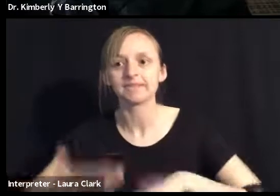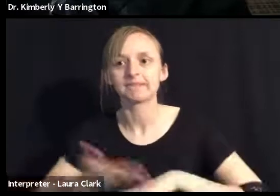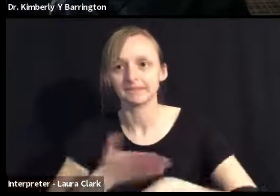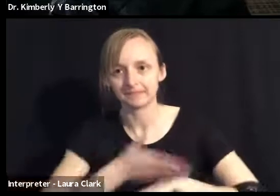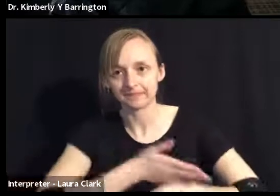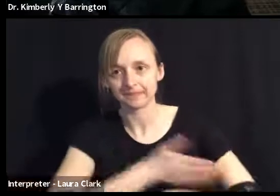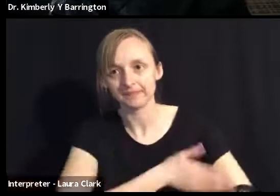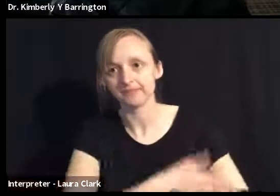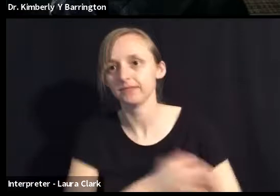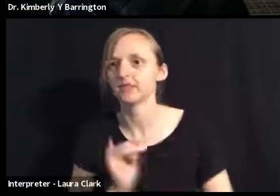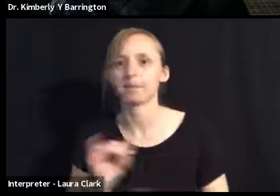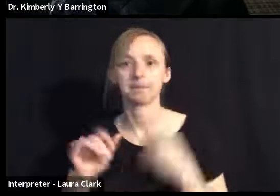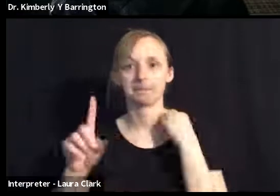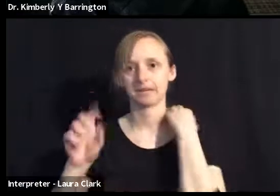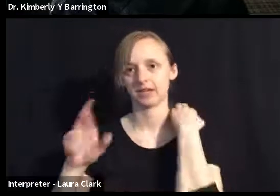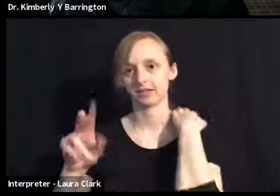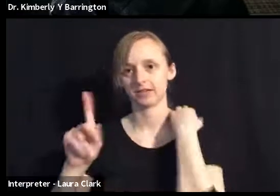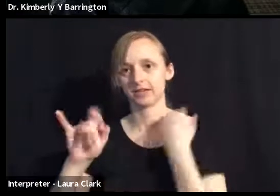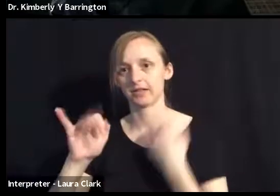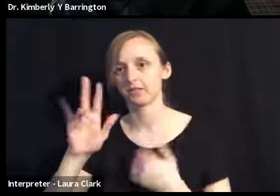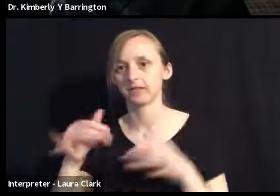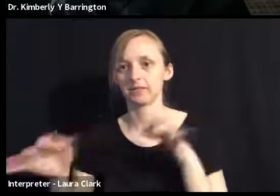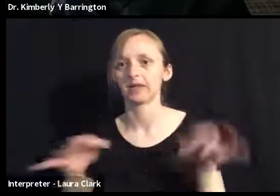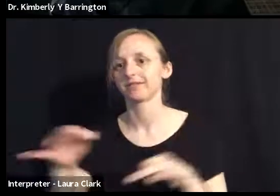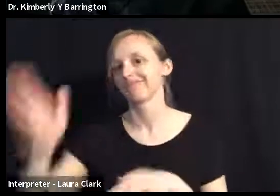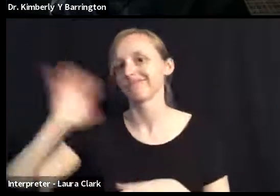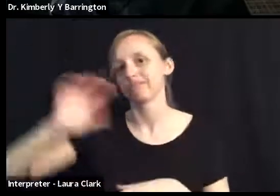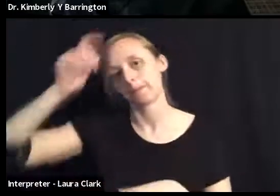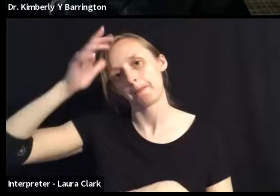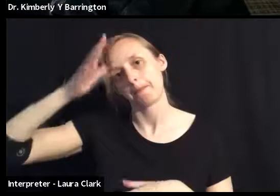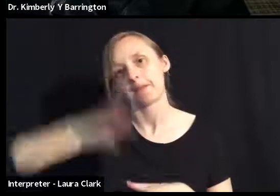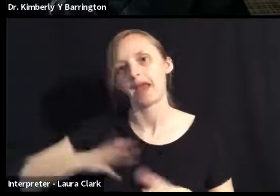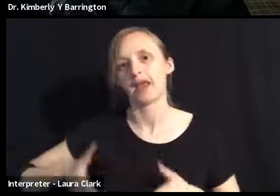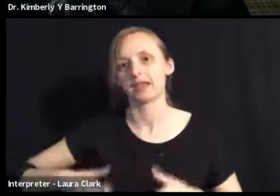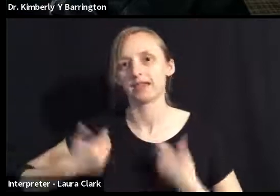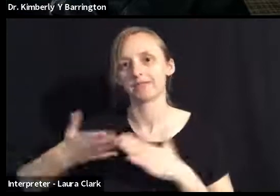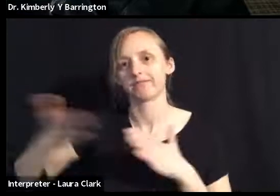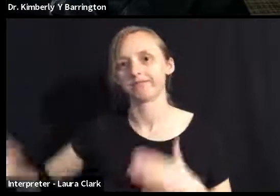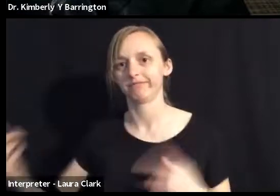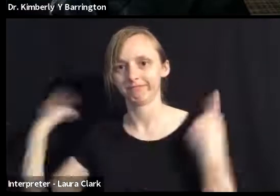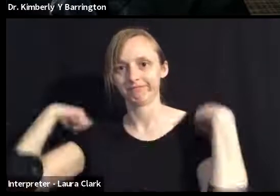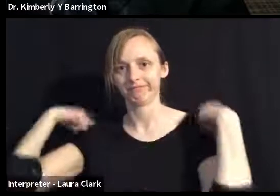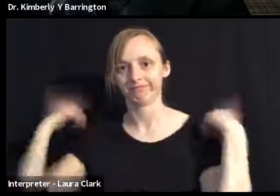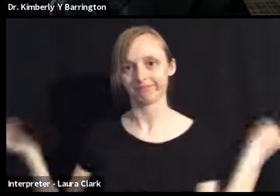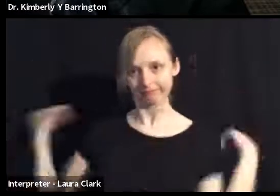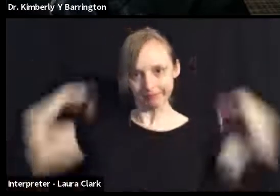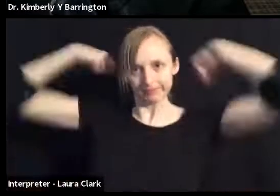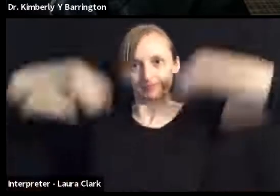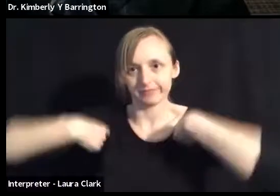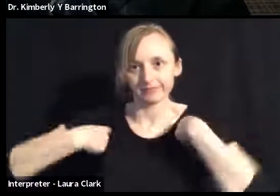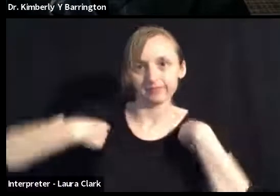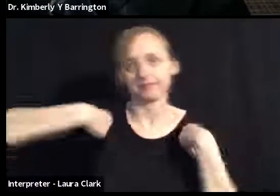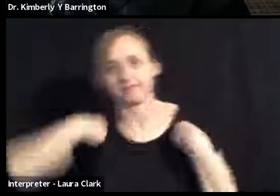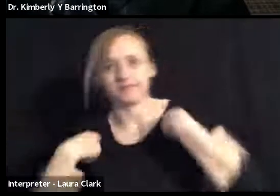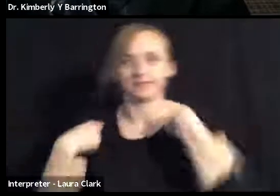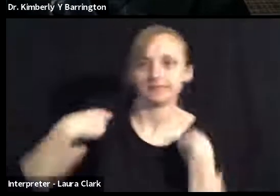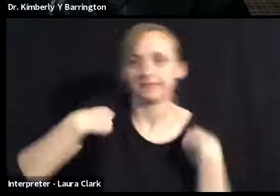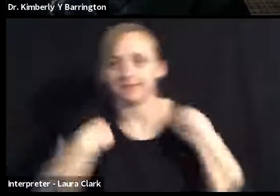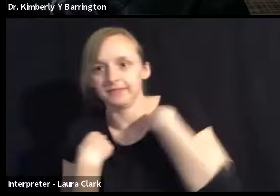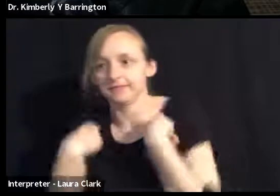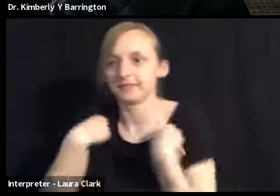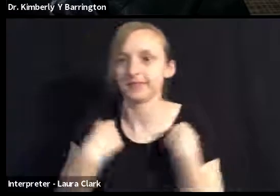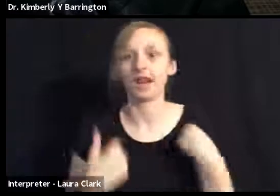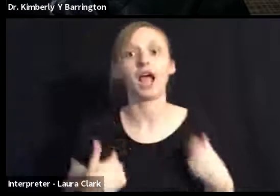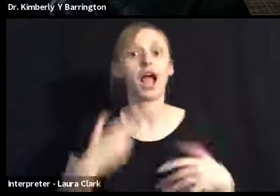him to help. My friends have been the help. And I'm grateful when you're so used to being that help. I'm the help.